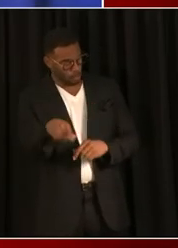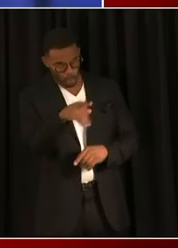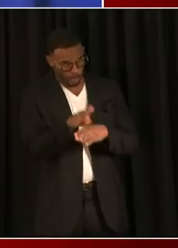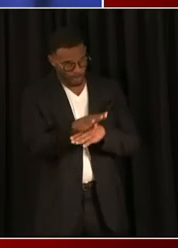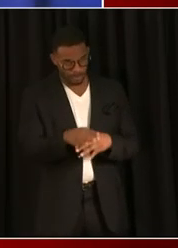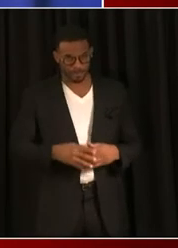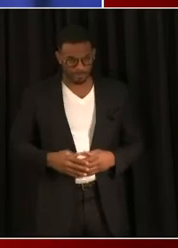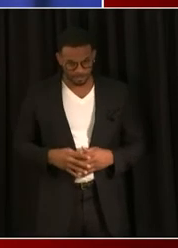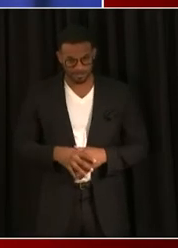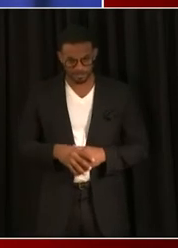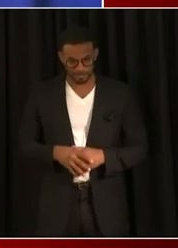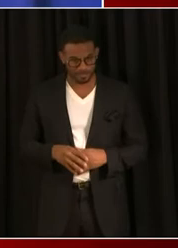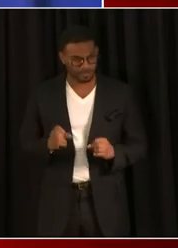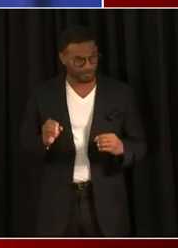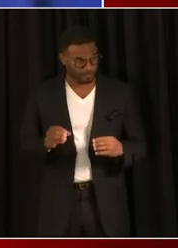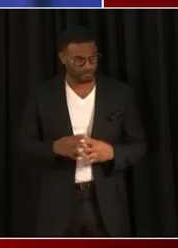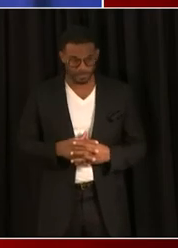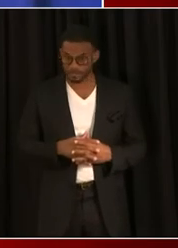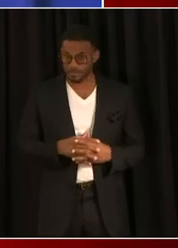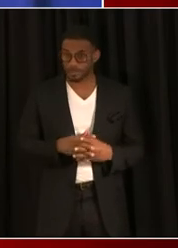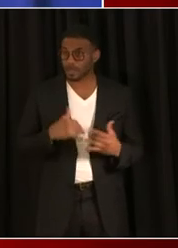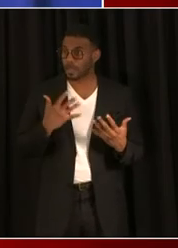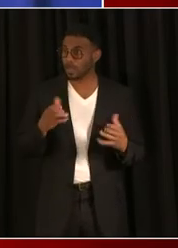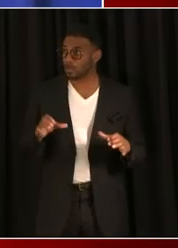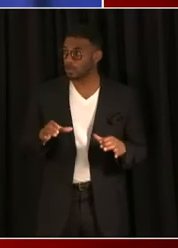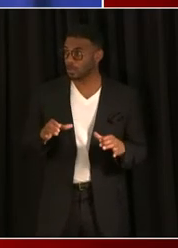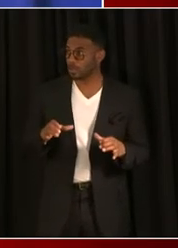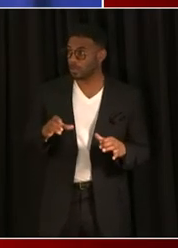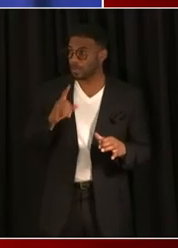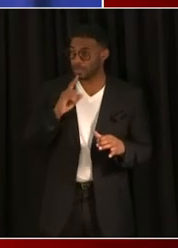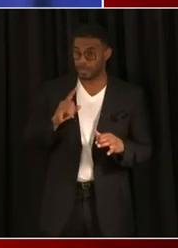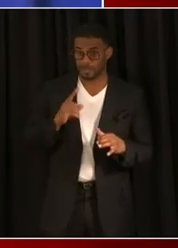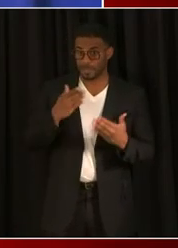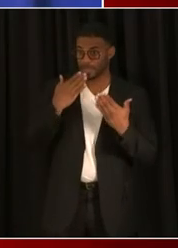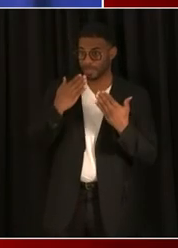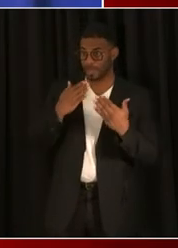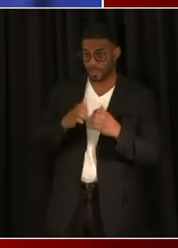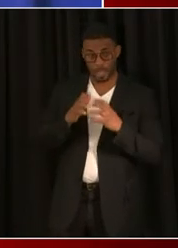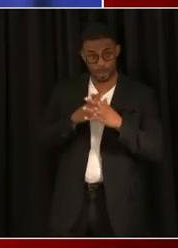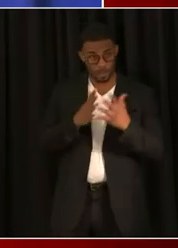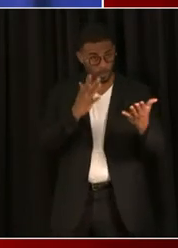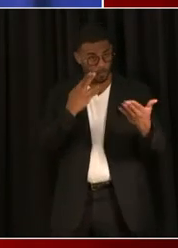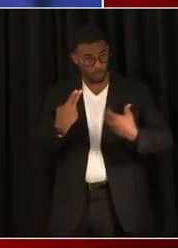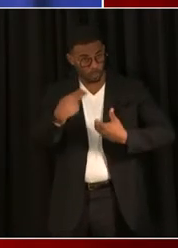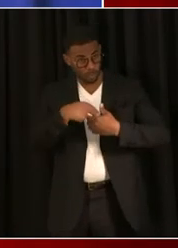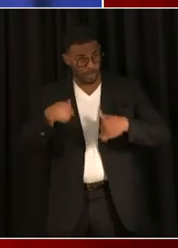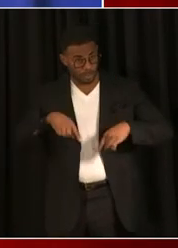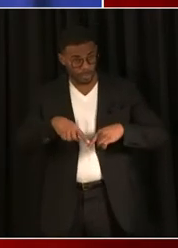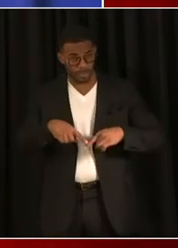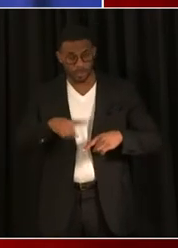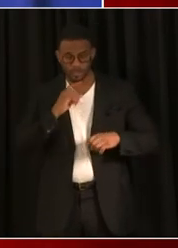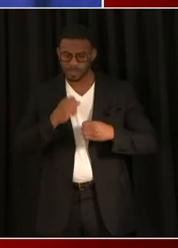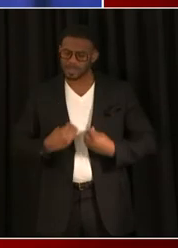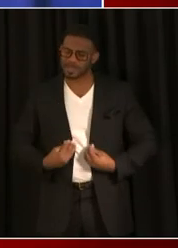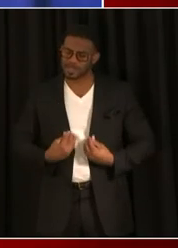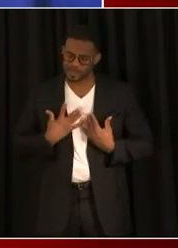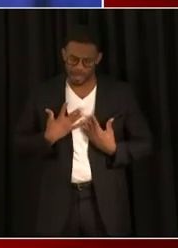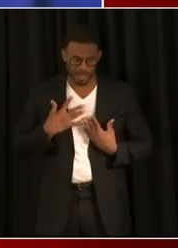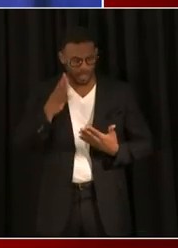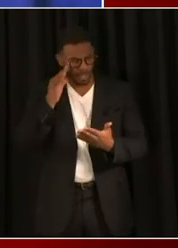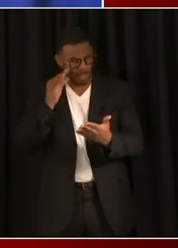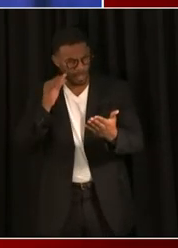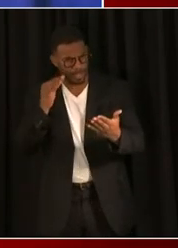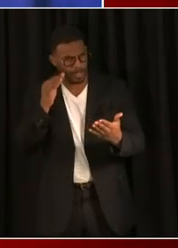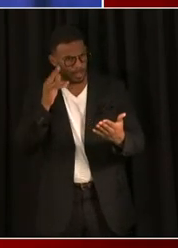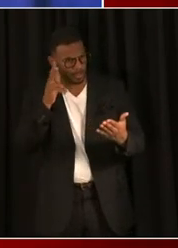customer for each of you. So what I wanted to do, though, is thank our entrepreneurs for joining us. Really